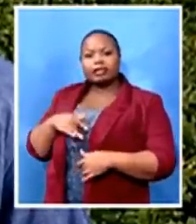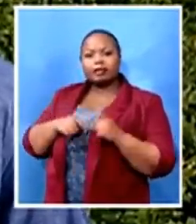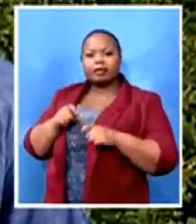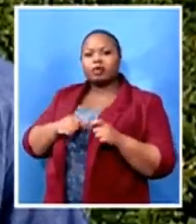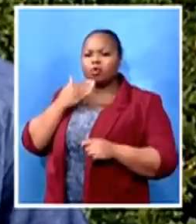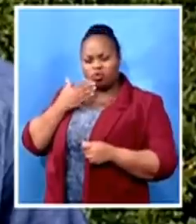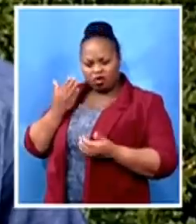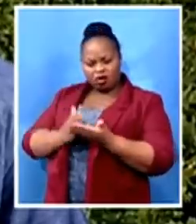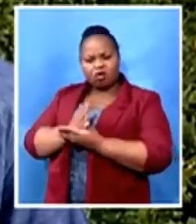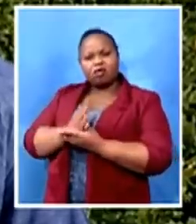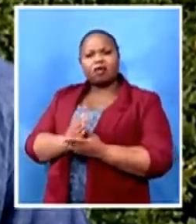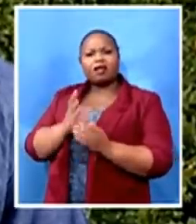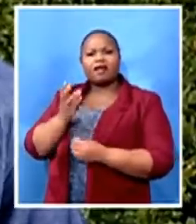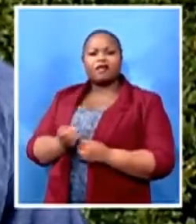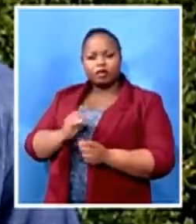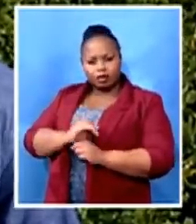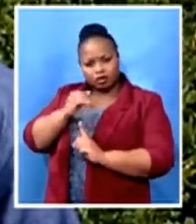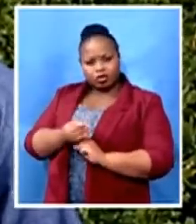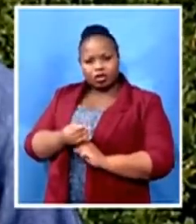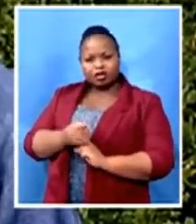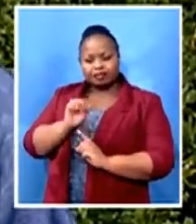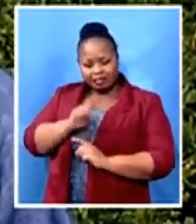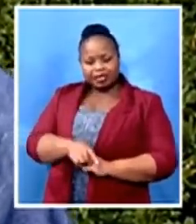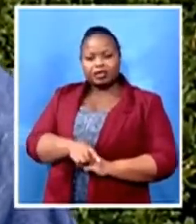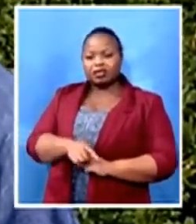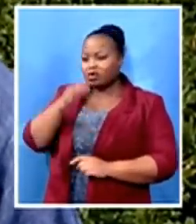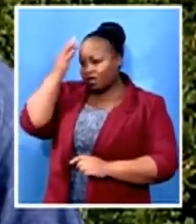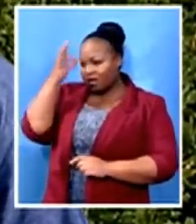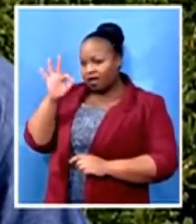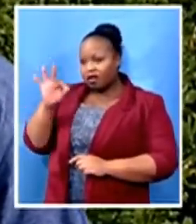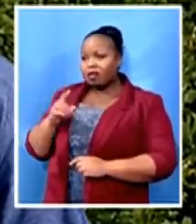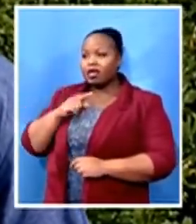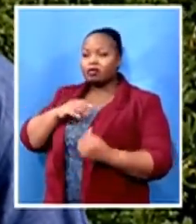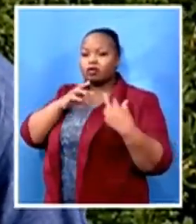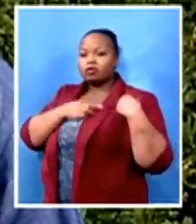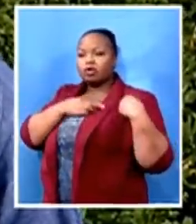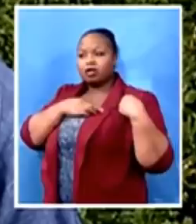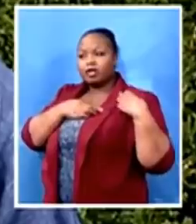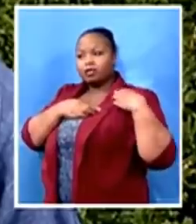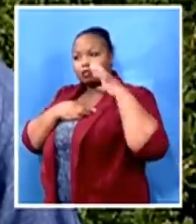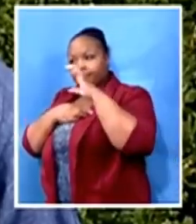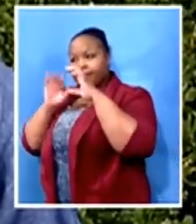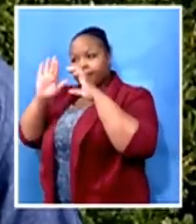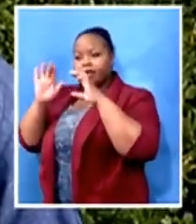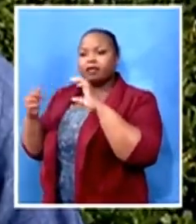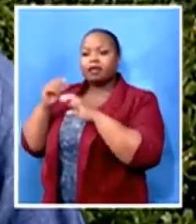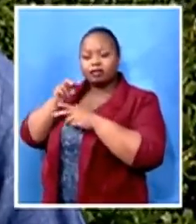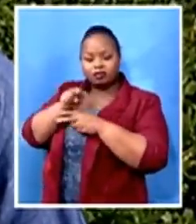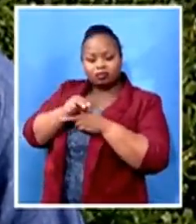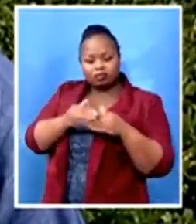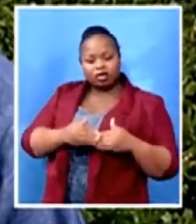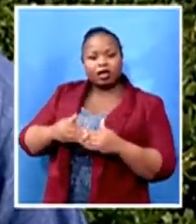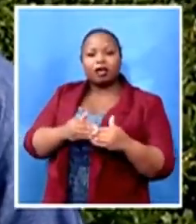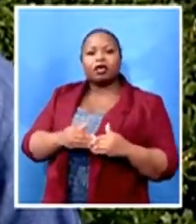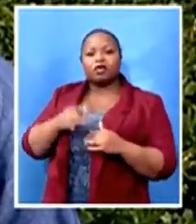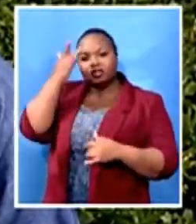protected. Government is actually entrusted with that responsibility to look after those patients. So we have said, get it sorted, and today is the